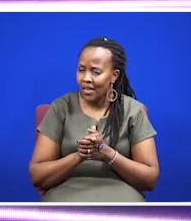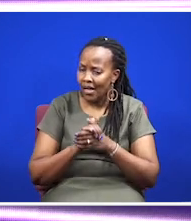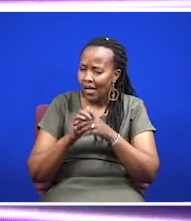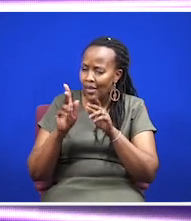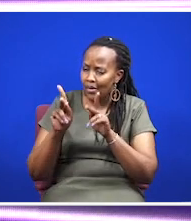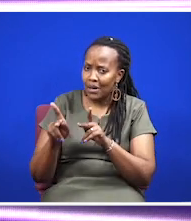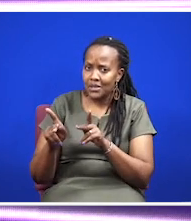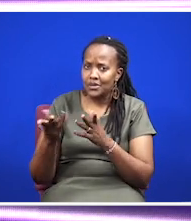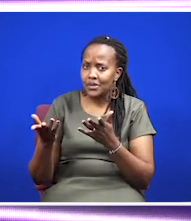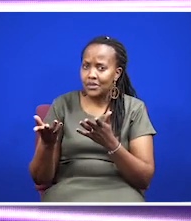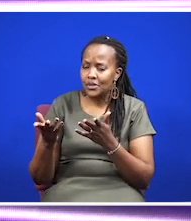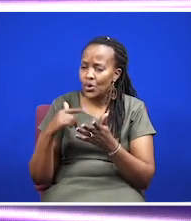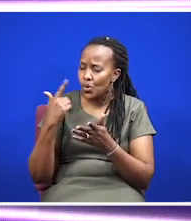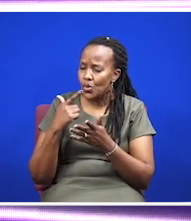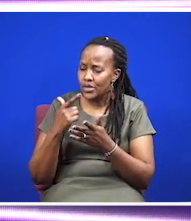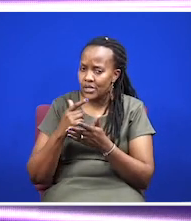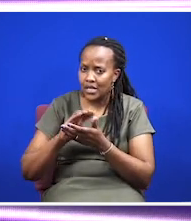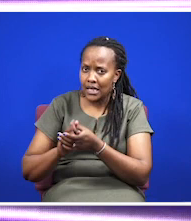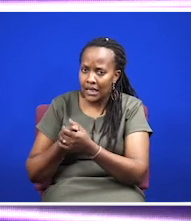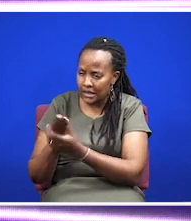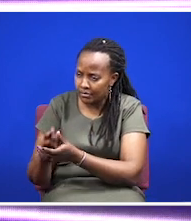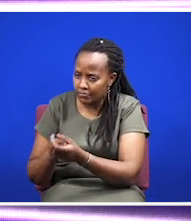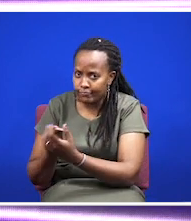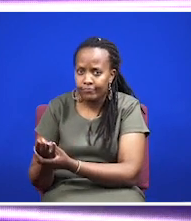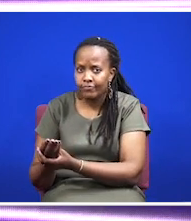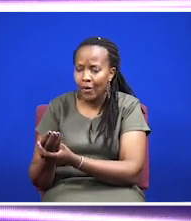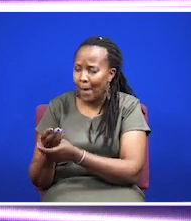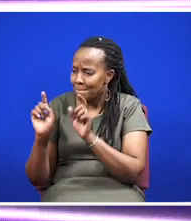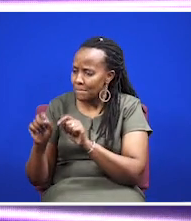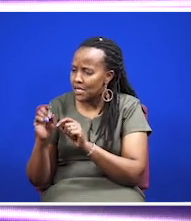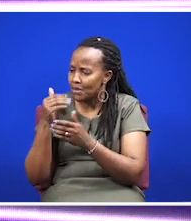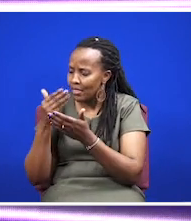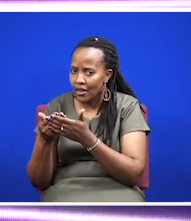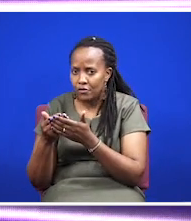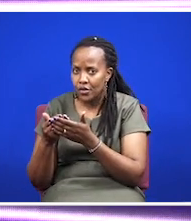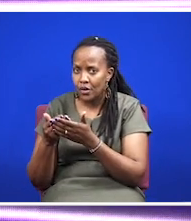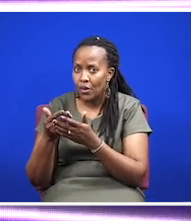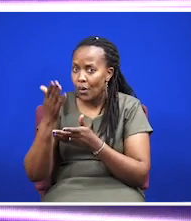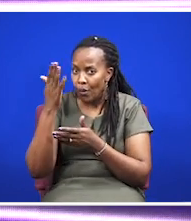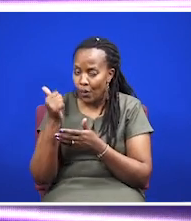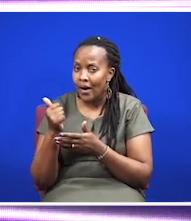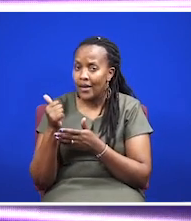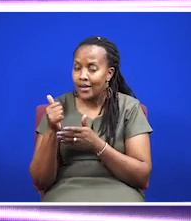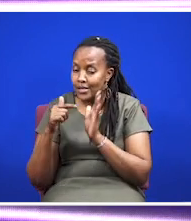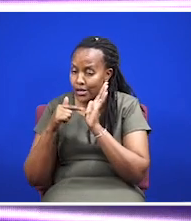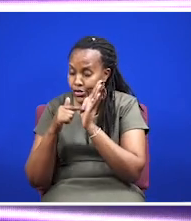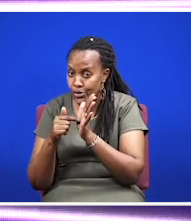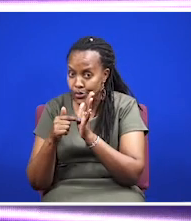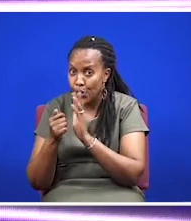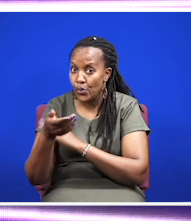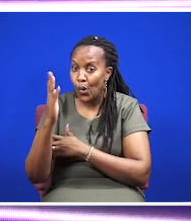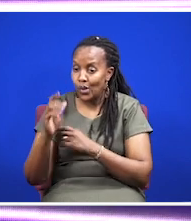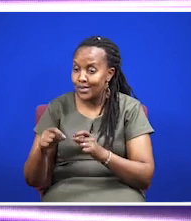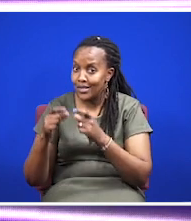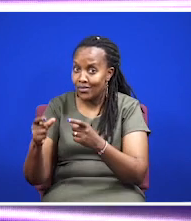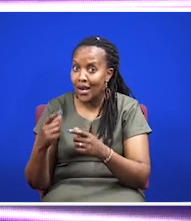dirty dishes should be grateful because they are evidence of God's provision. How many